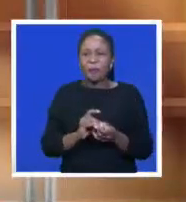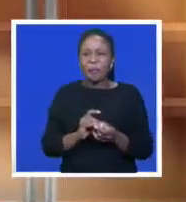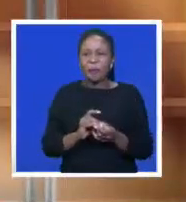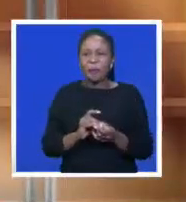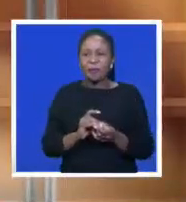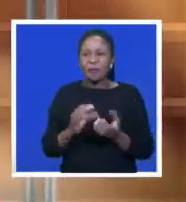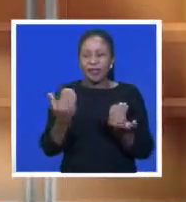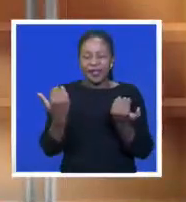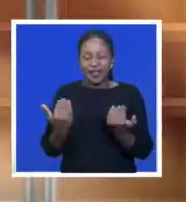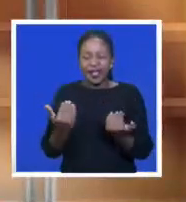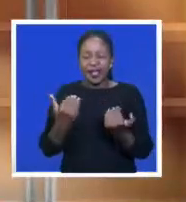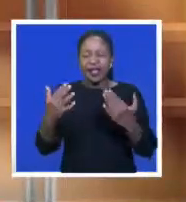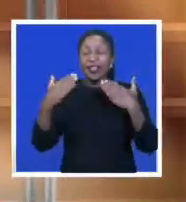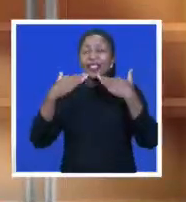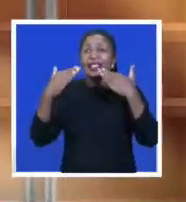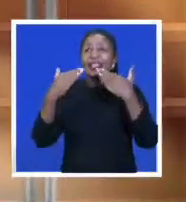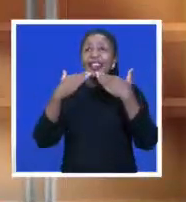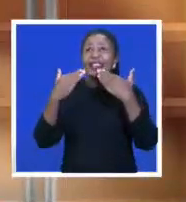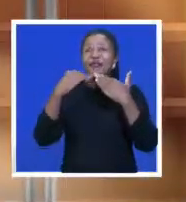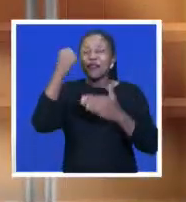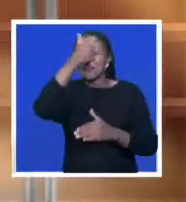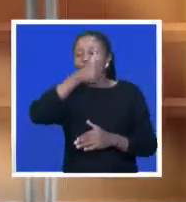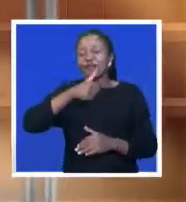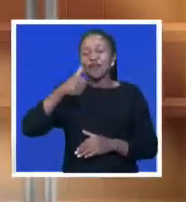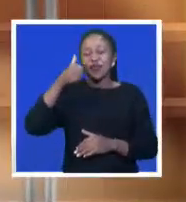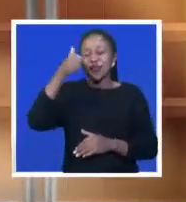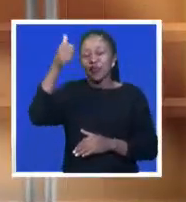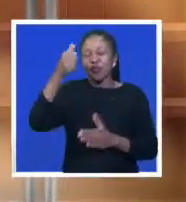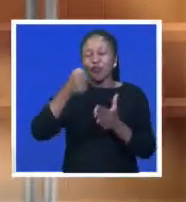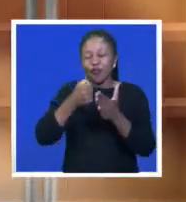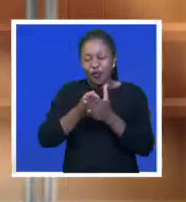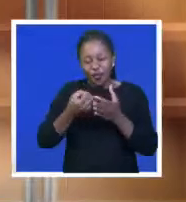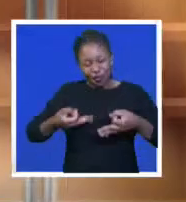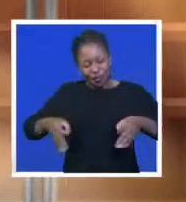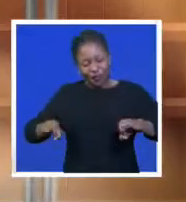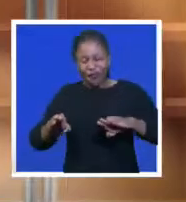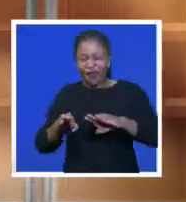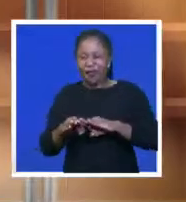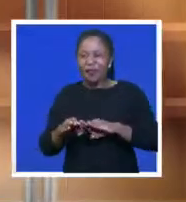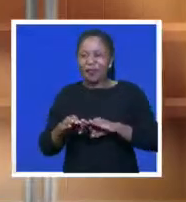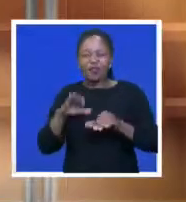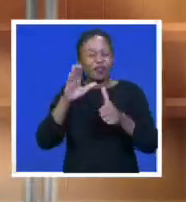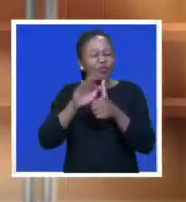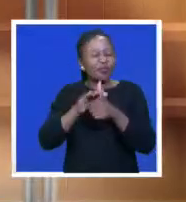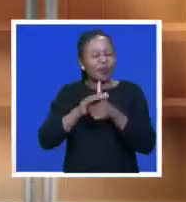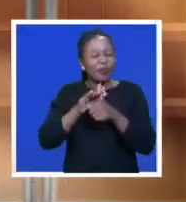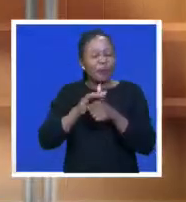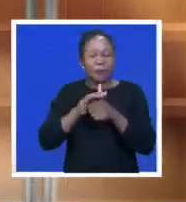gift of family, because family is very important.